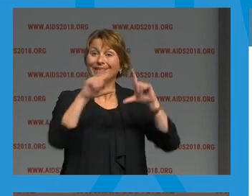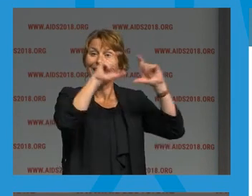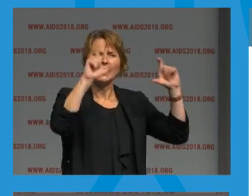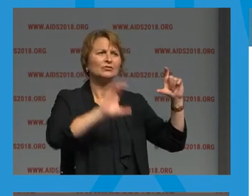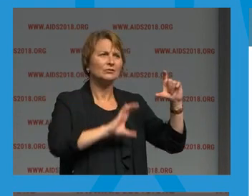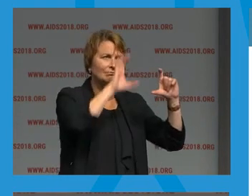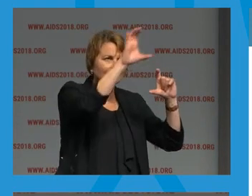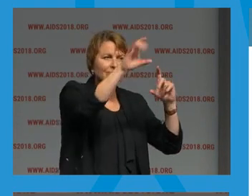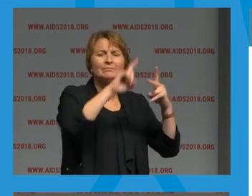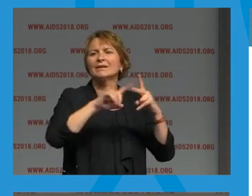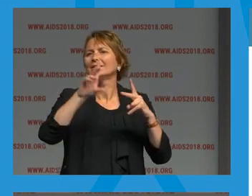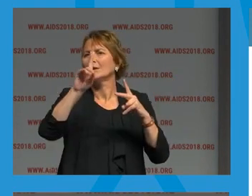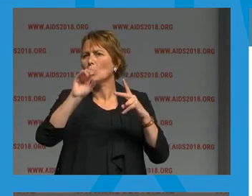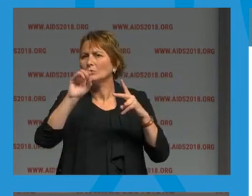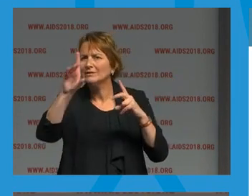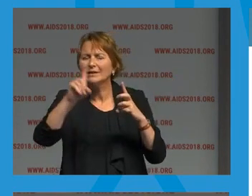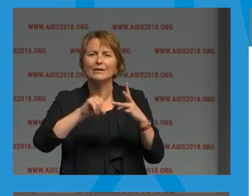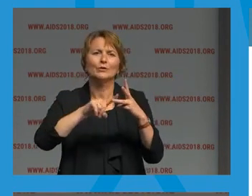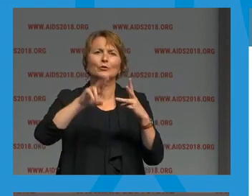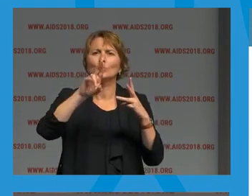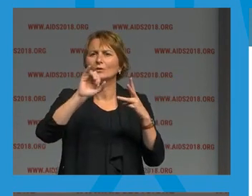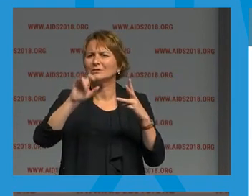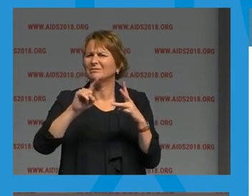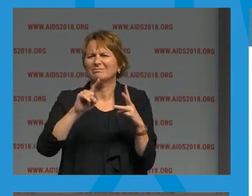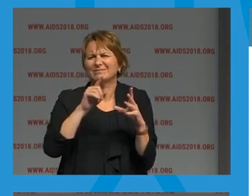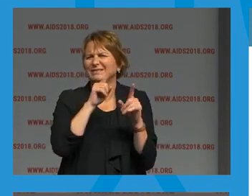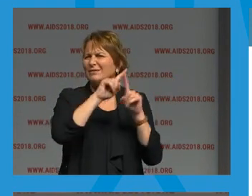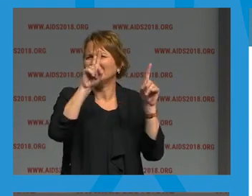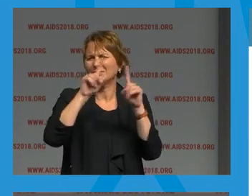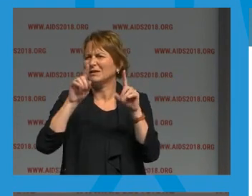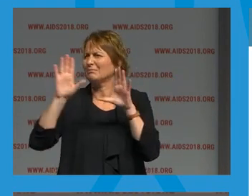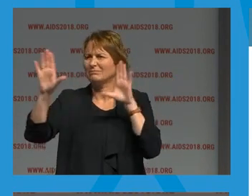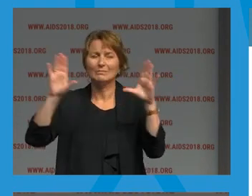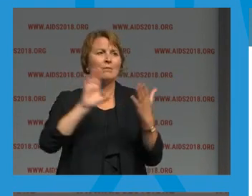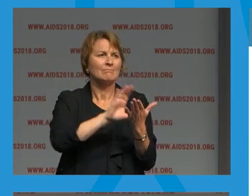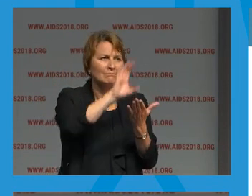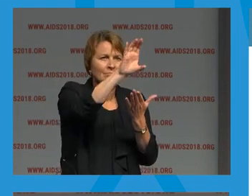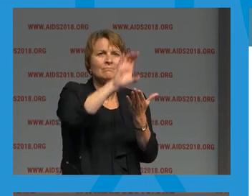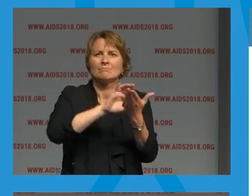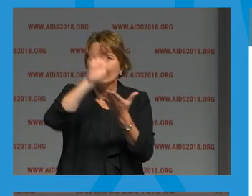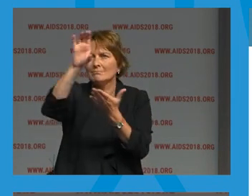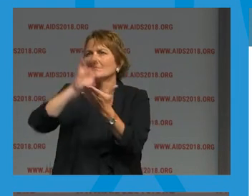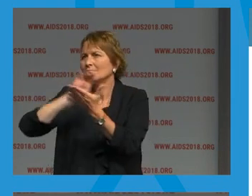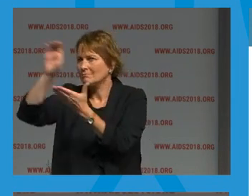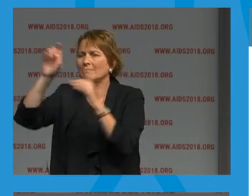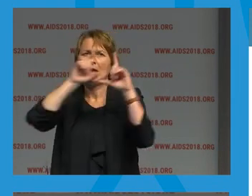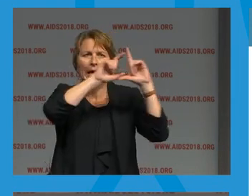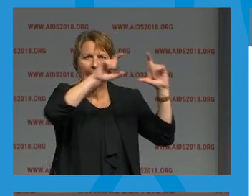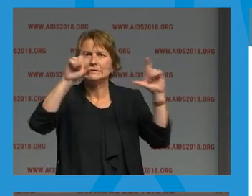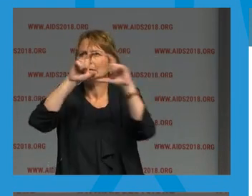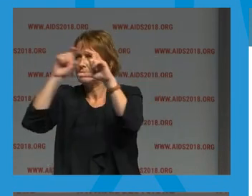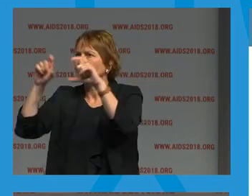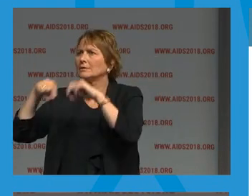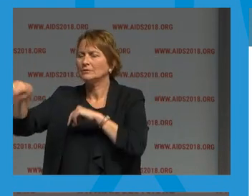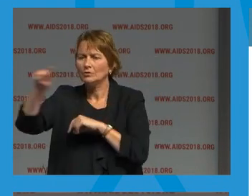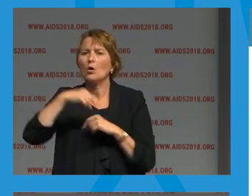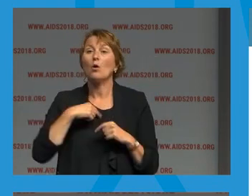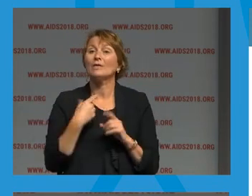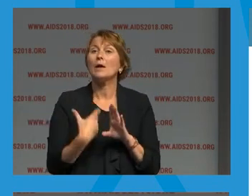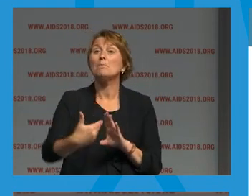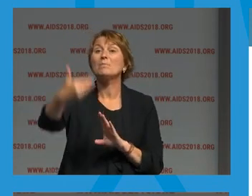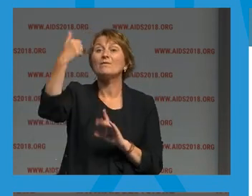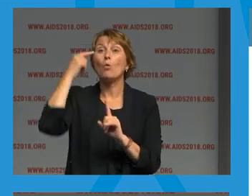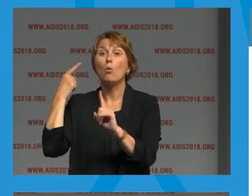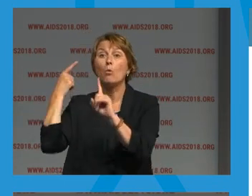DOD, USAID, and CDC, with the requirements that, as with the Key Population Investment Fund's original